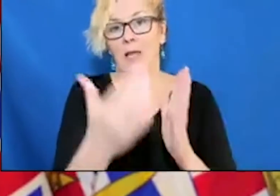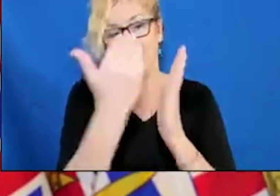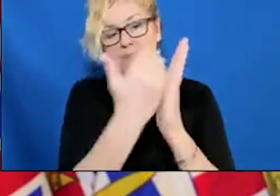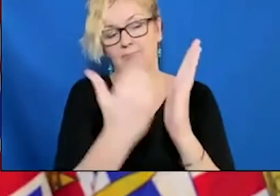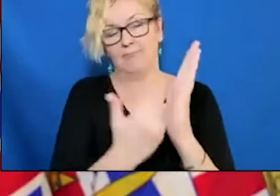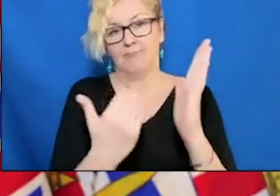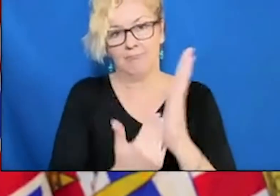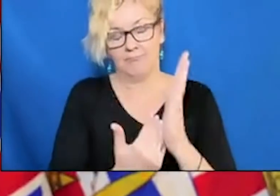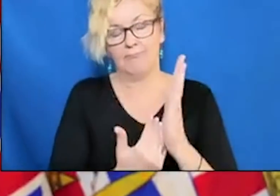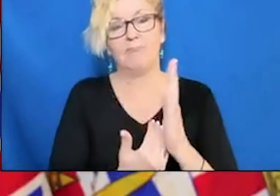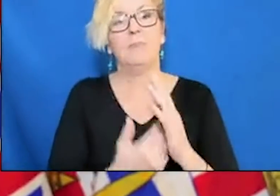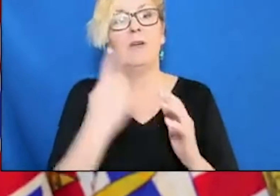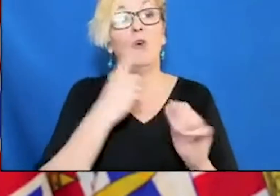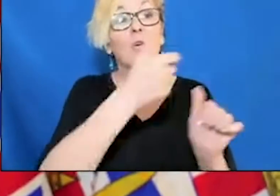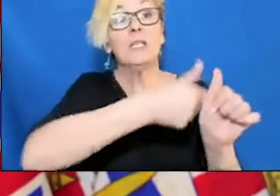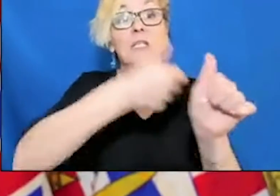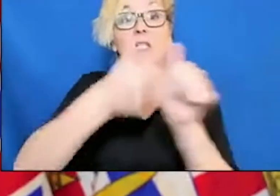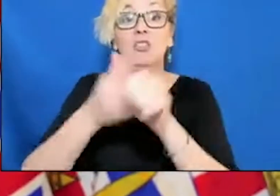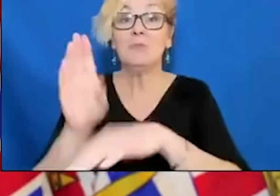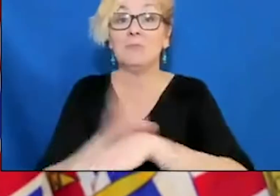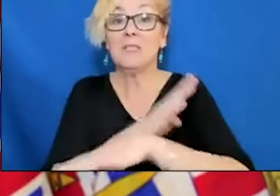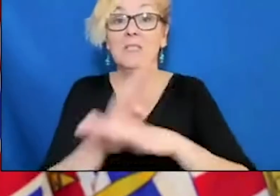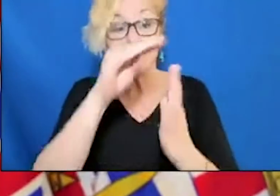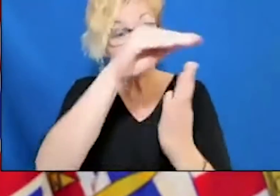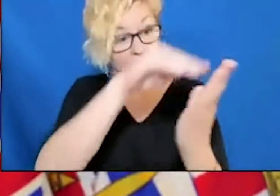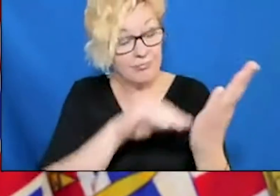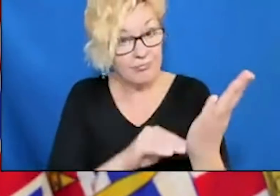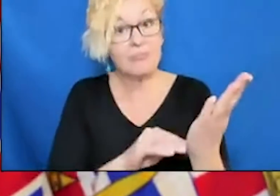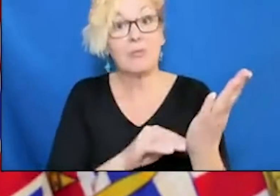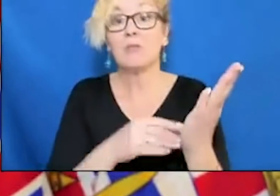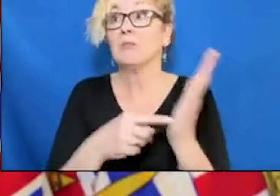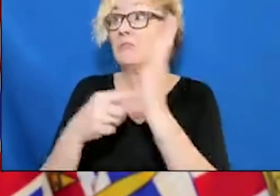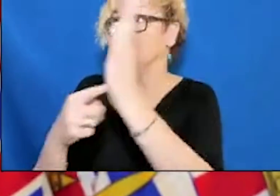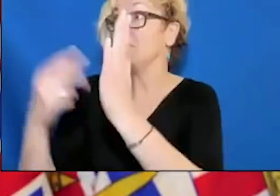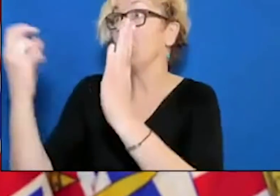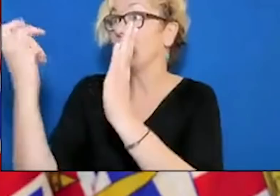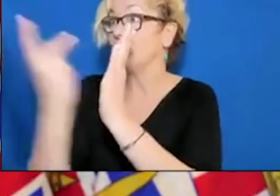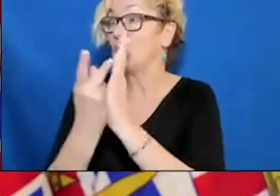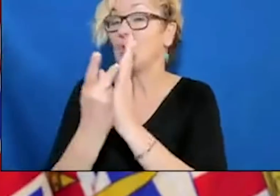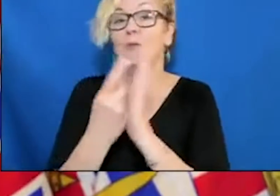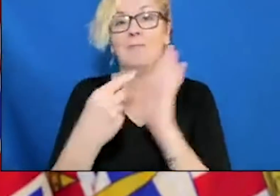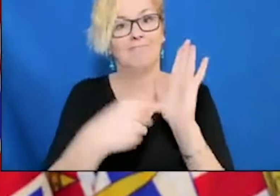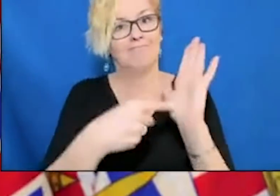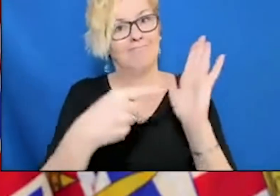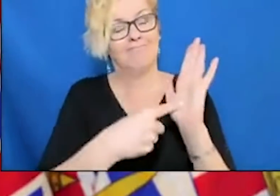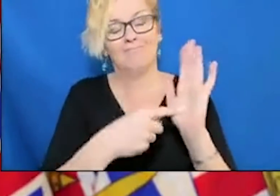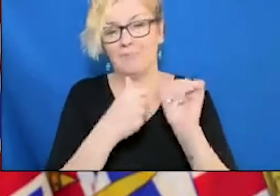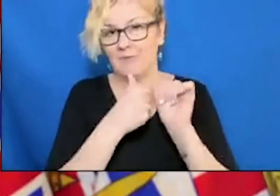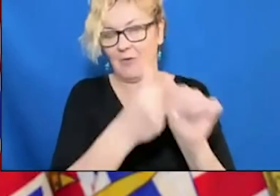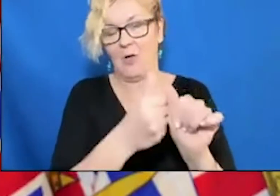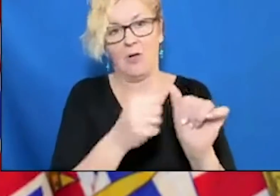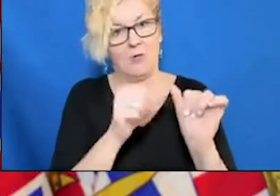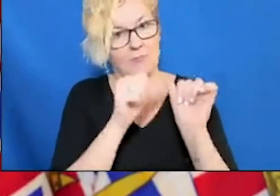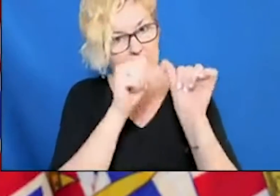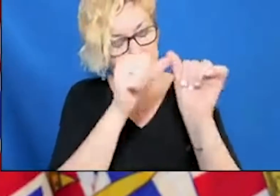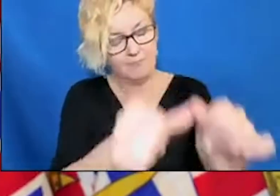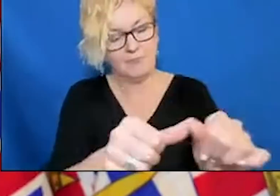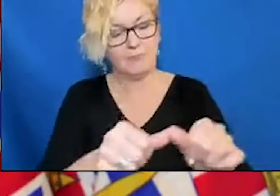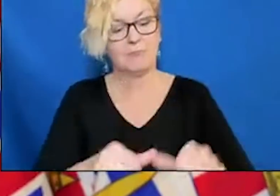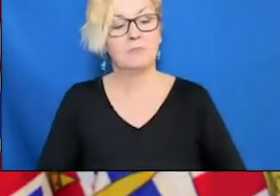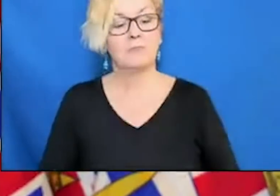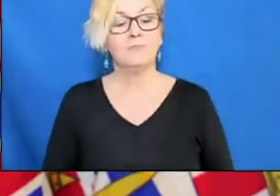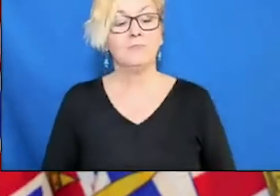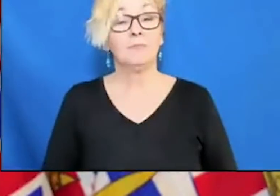businesses where we're seeing ongoing transmission, if that is required, for at least 10 days. So for all of